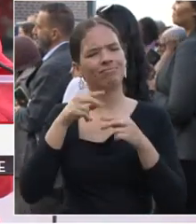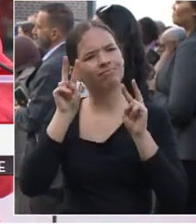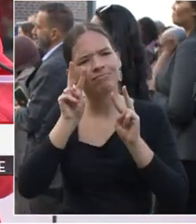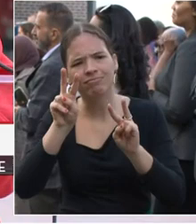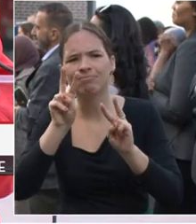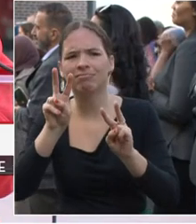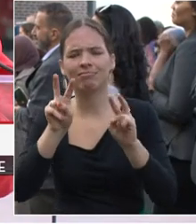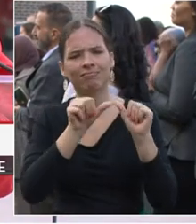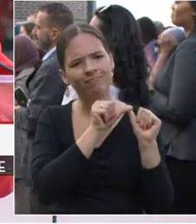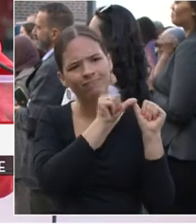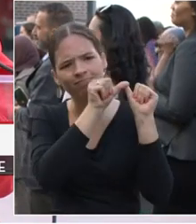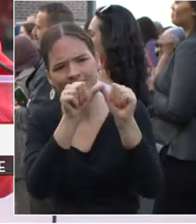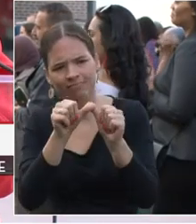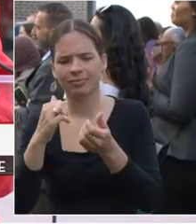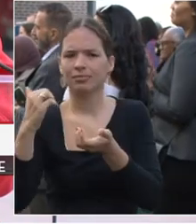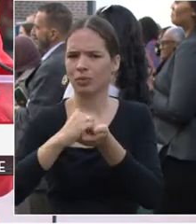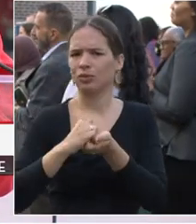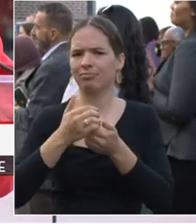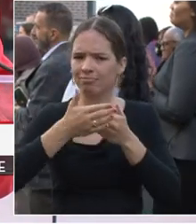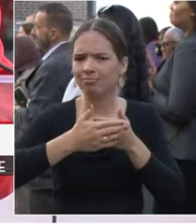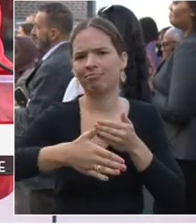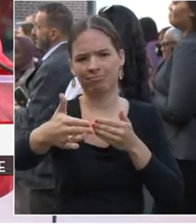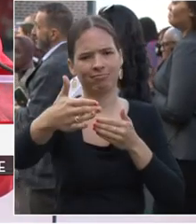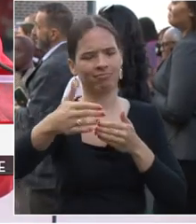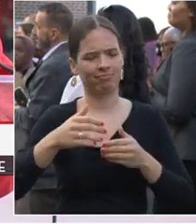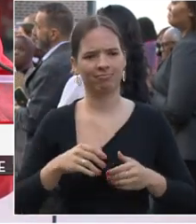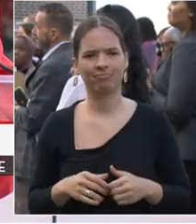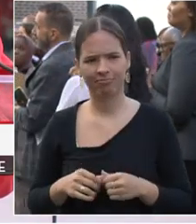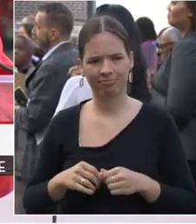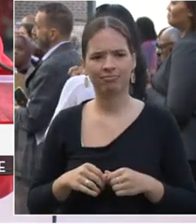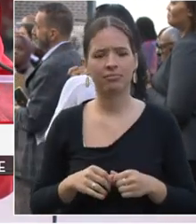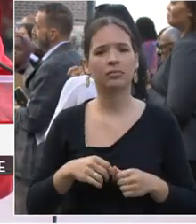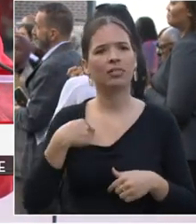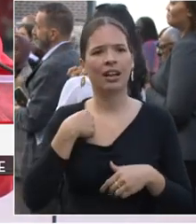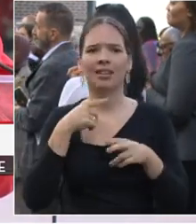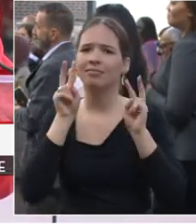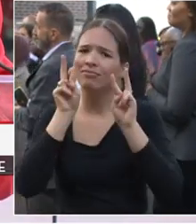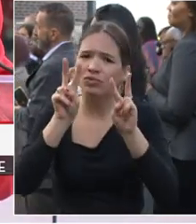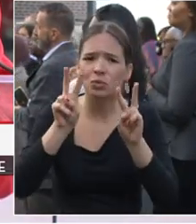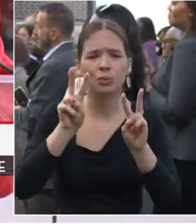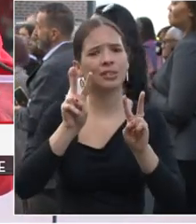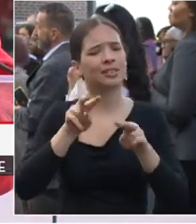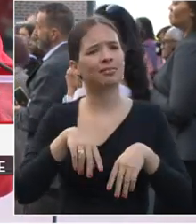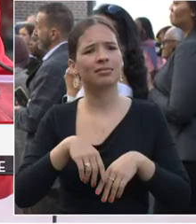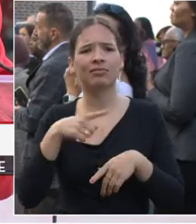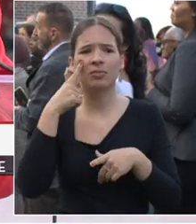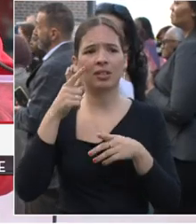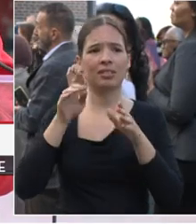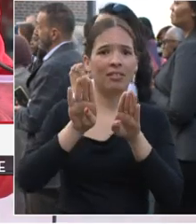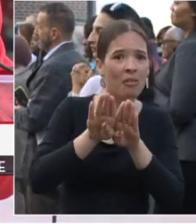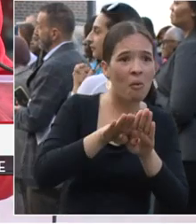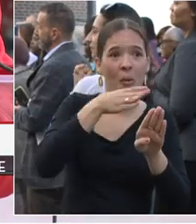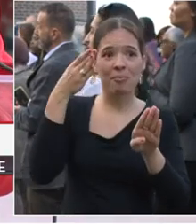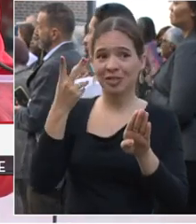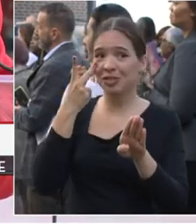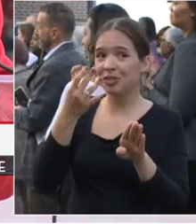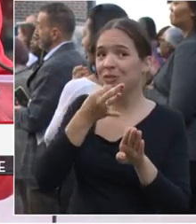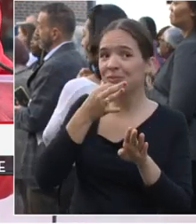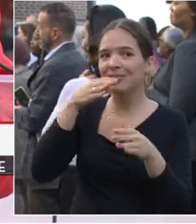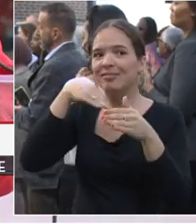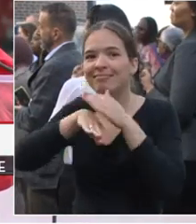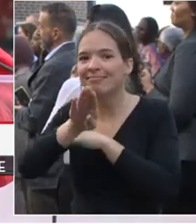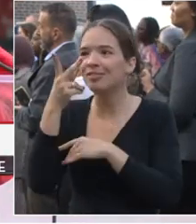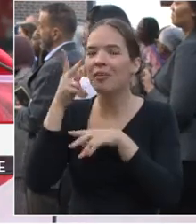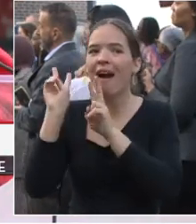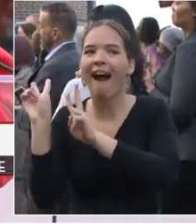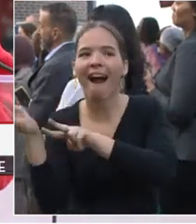continued partnership. And I really look forward to walking through those doors soon to look around and sample the